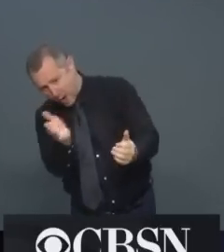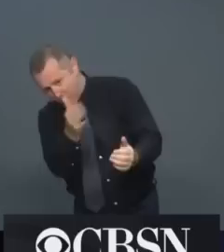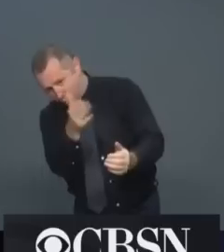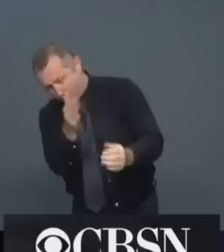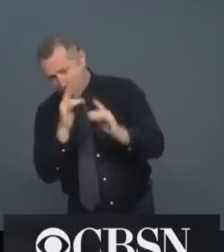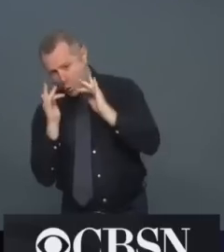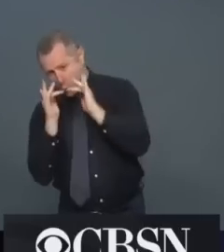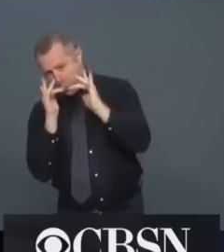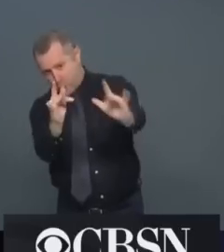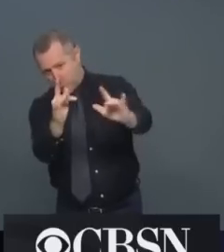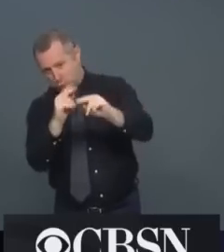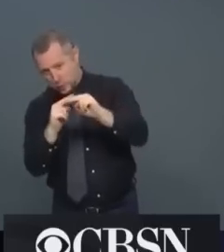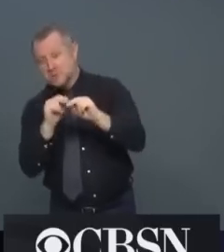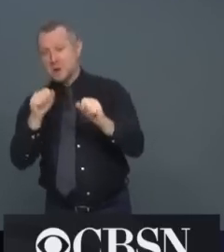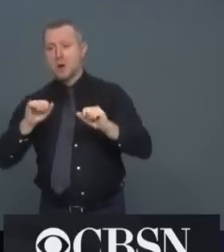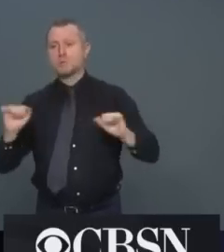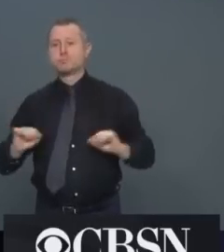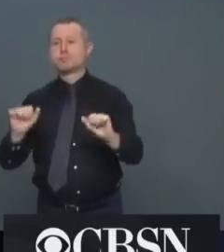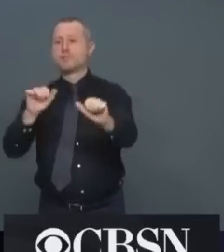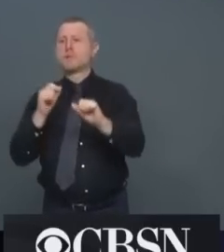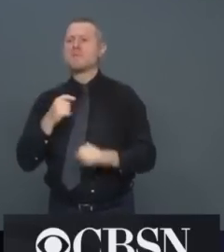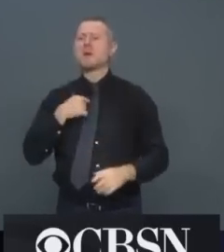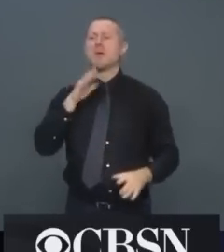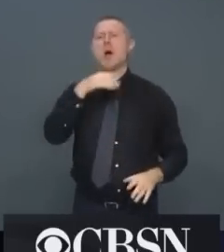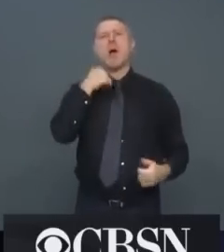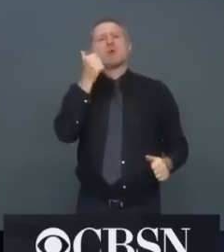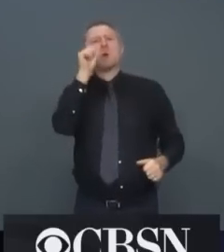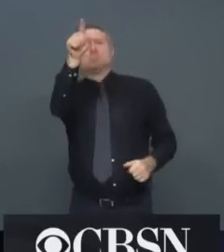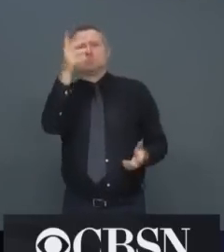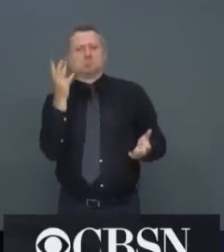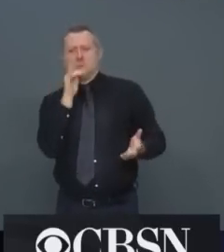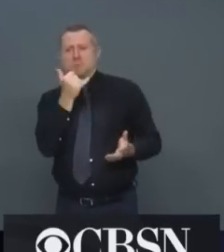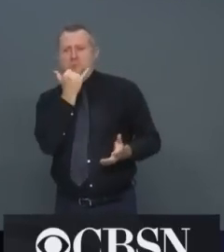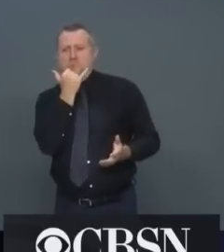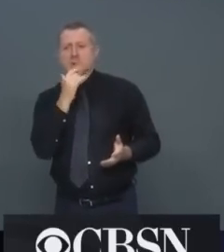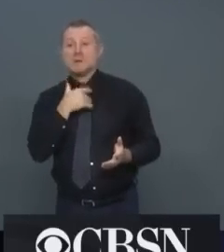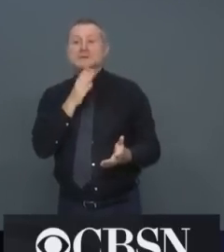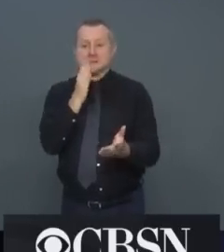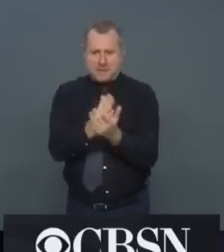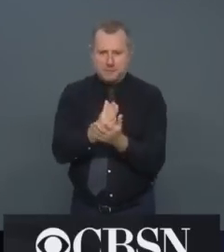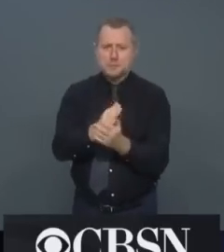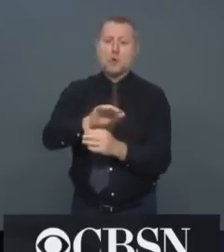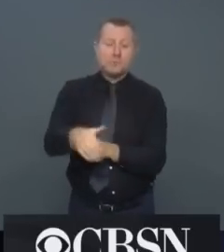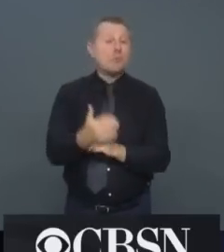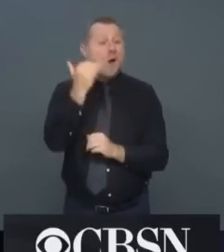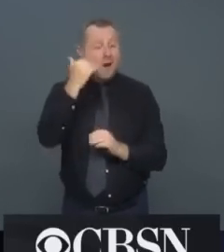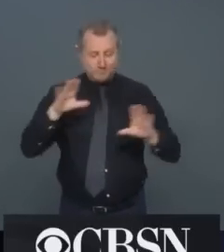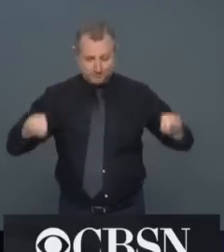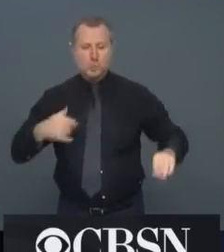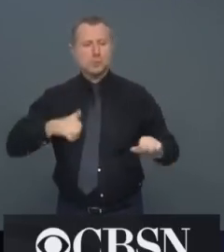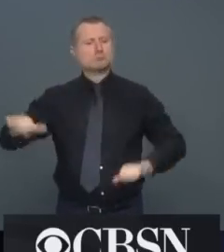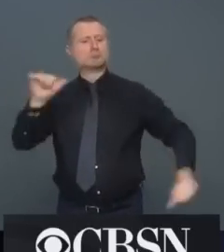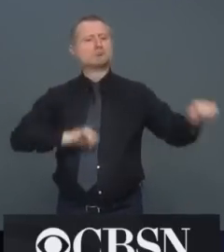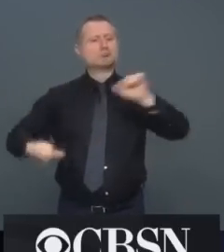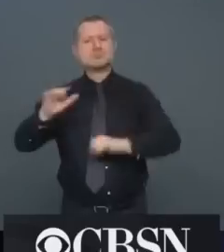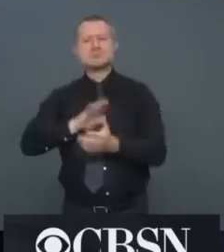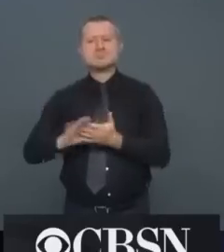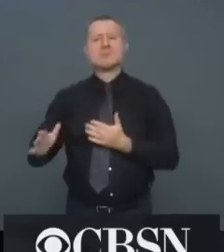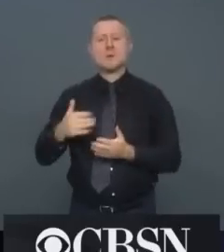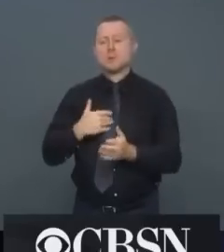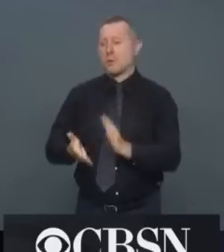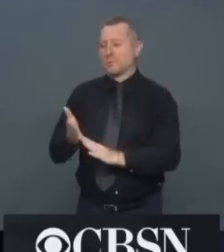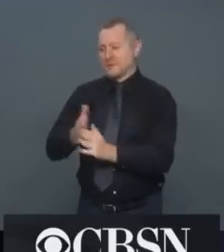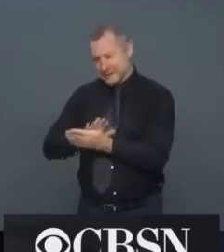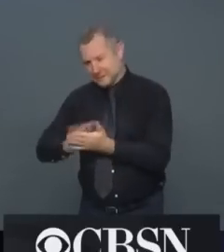understand for the riders The who are waiting in justification is line. to clean the trains. That's the justification, to clean the trains and operate them safely. If